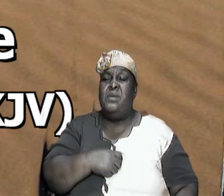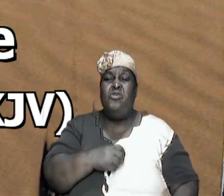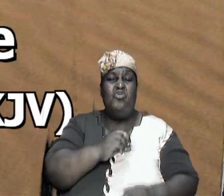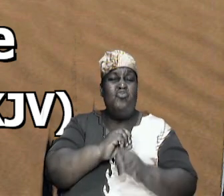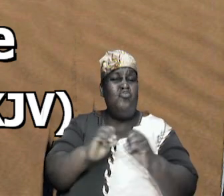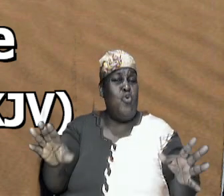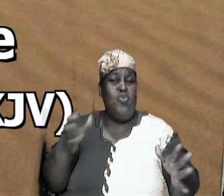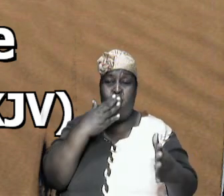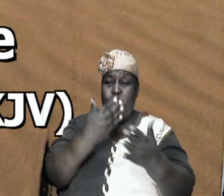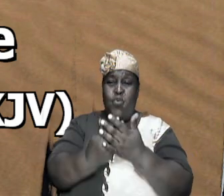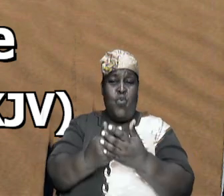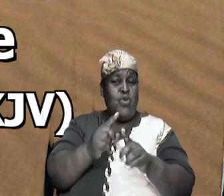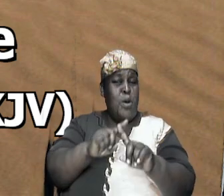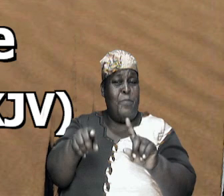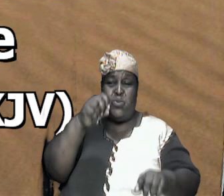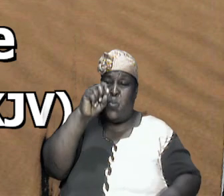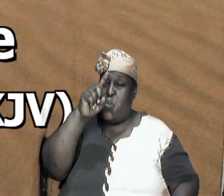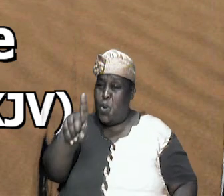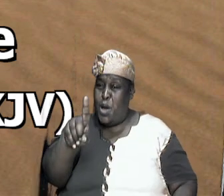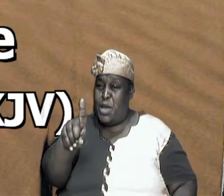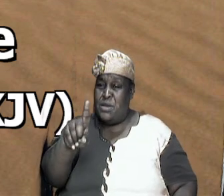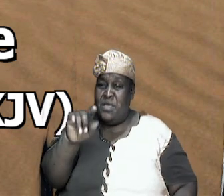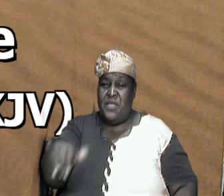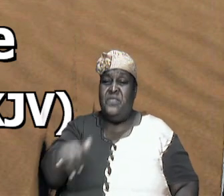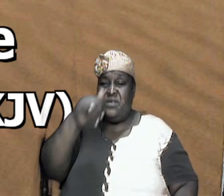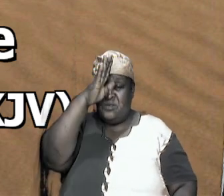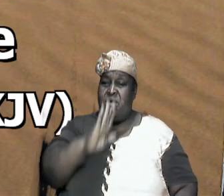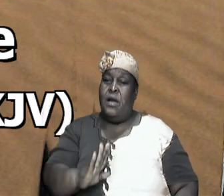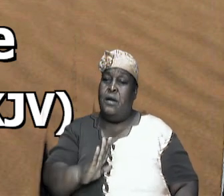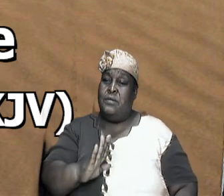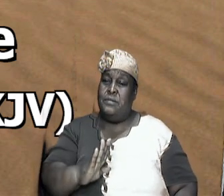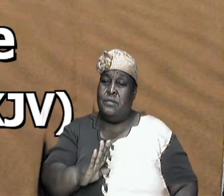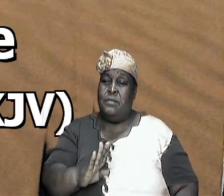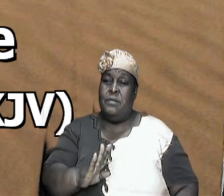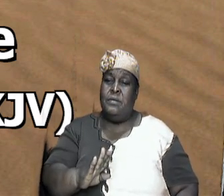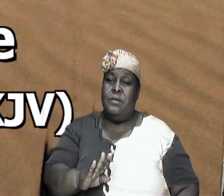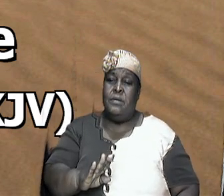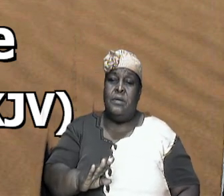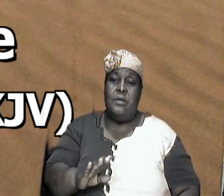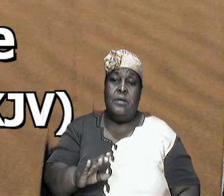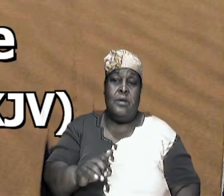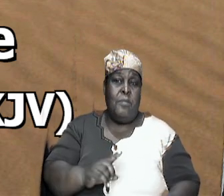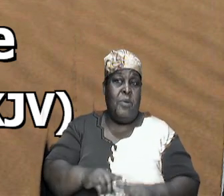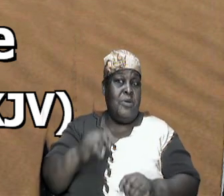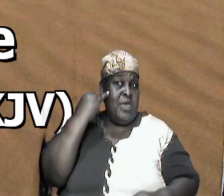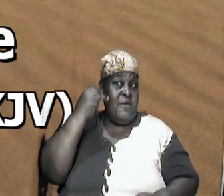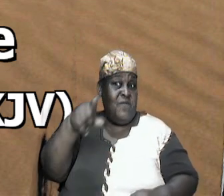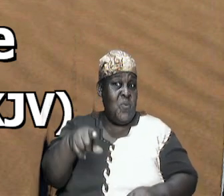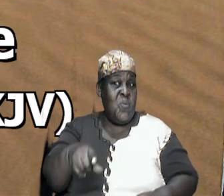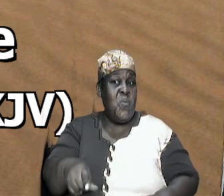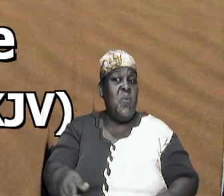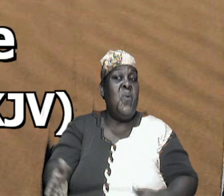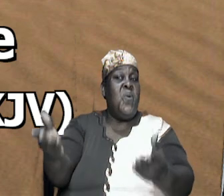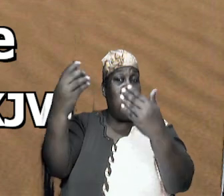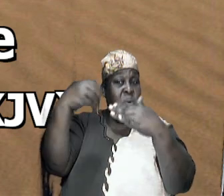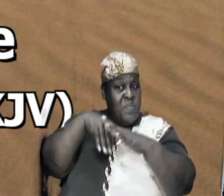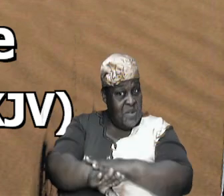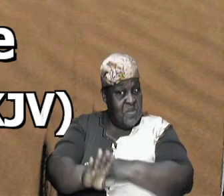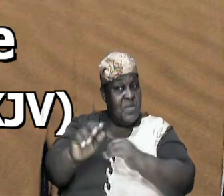none good but one, that is God, right? But if thou wilt enter into